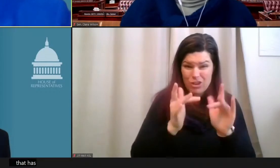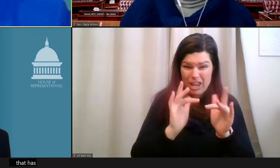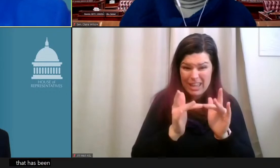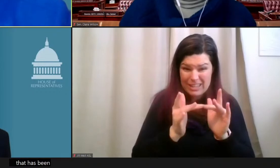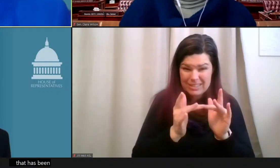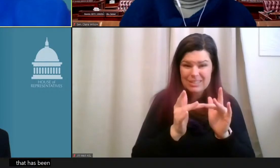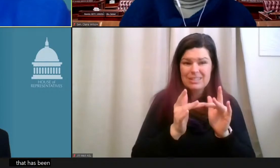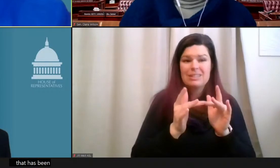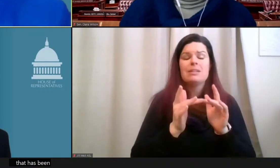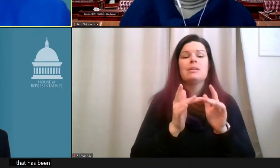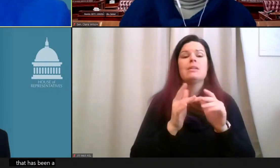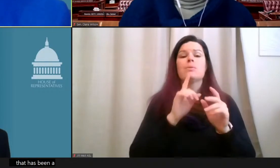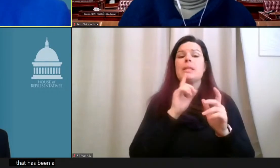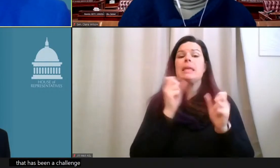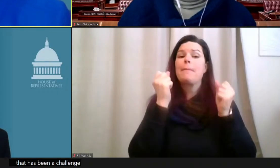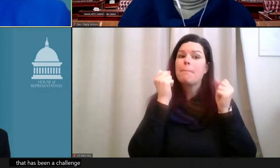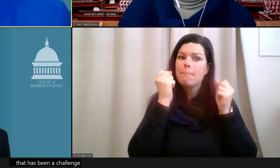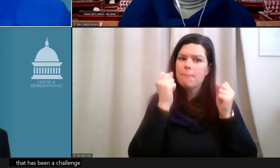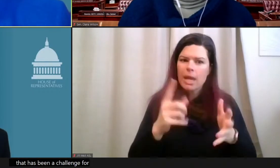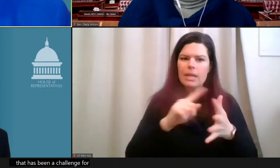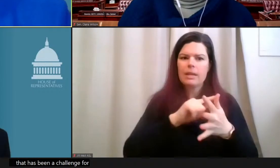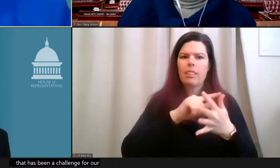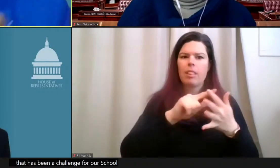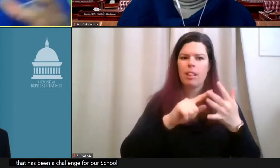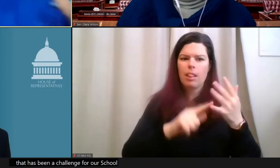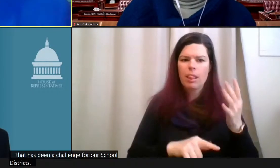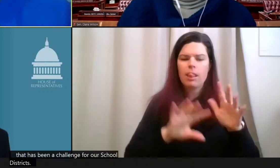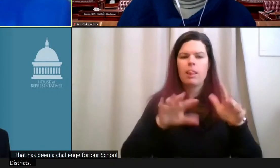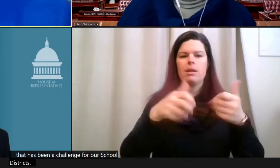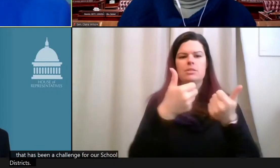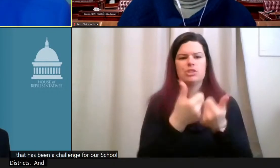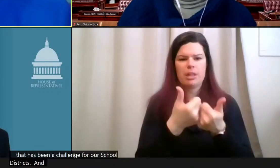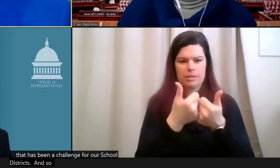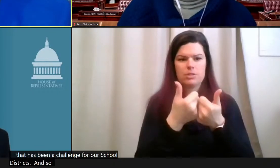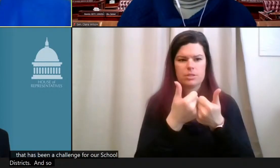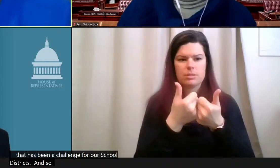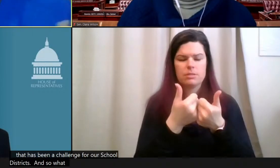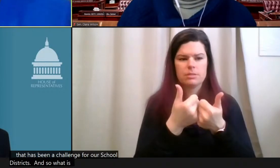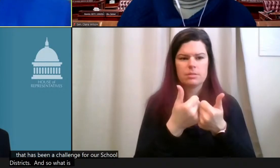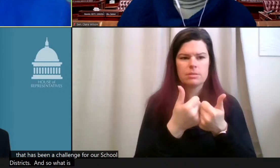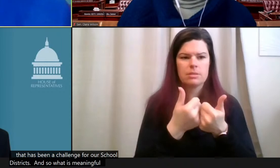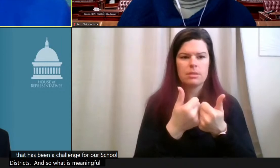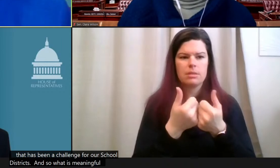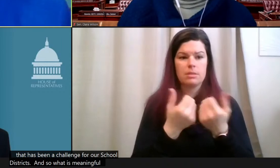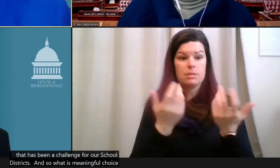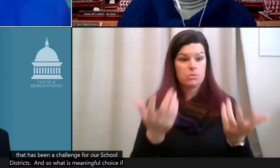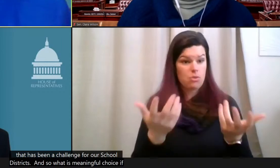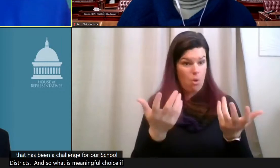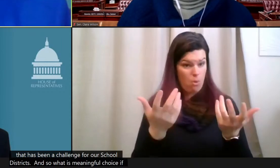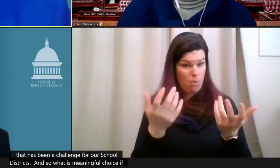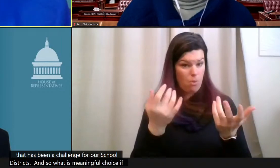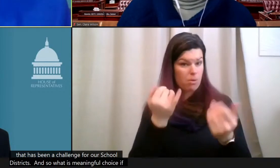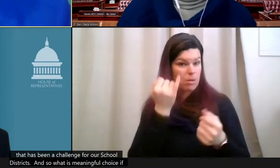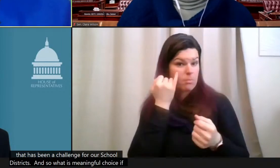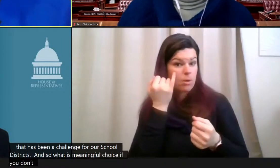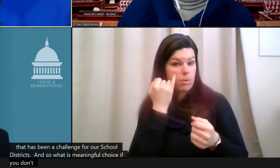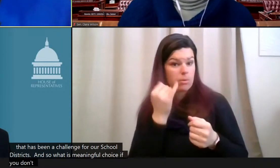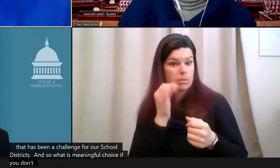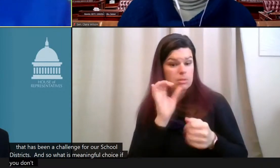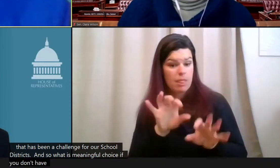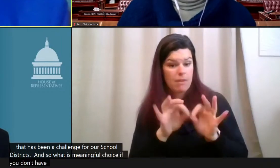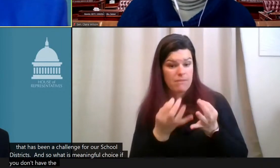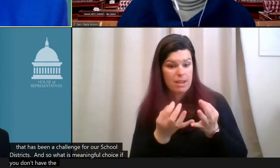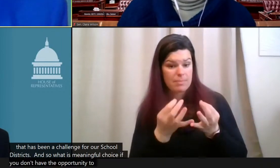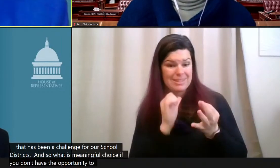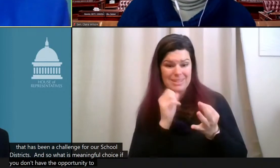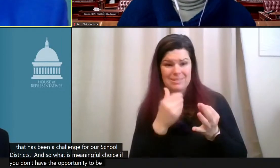challenge for our school districts. And so what is meaningful choice if you don't have the opportunity to be at